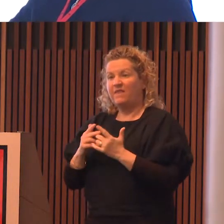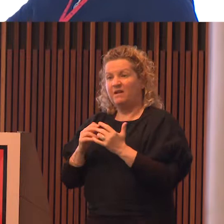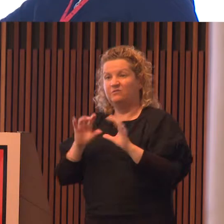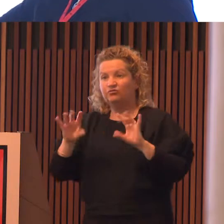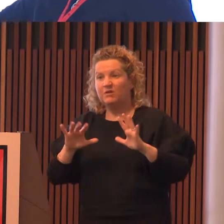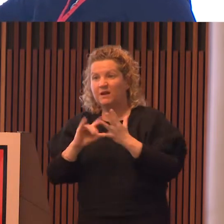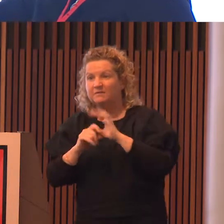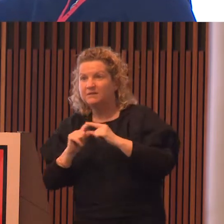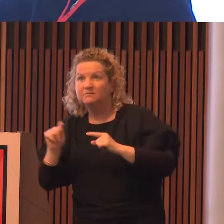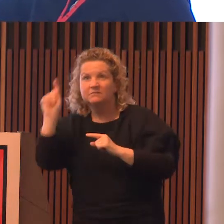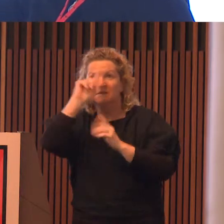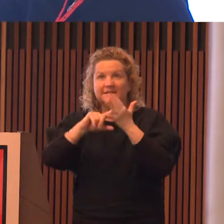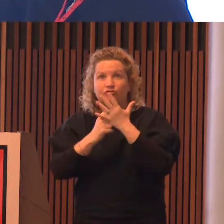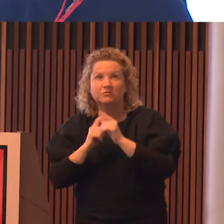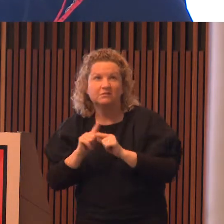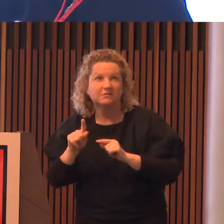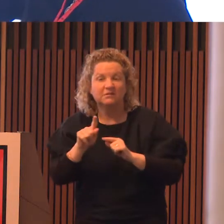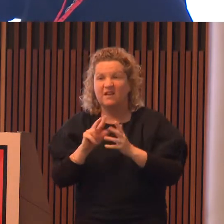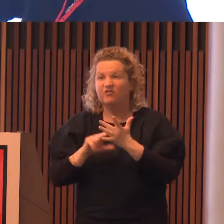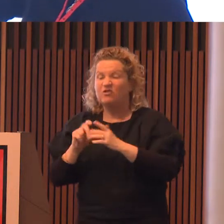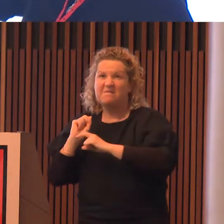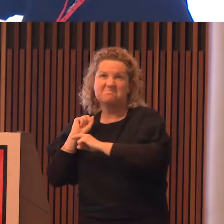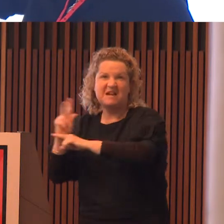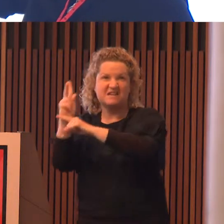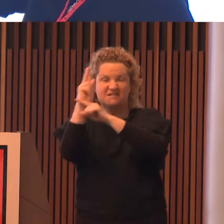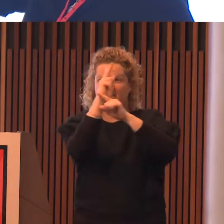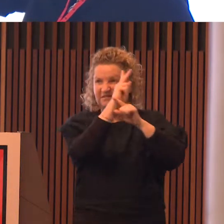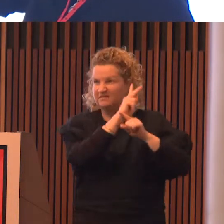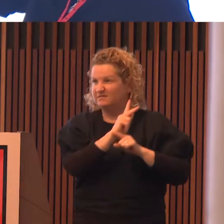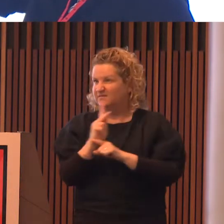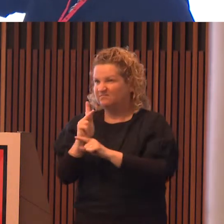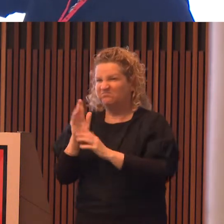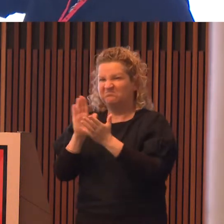is astonishing. Victoria, please give him a clap.